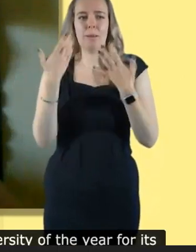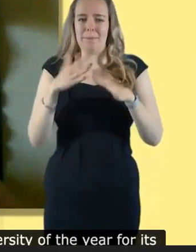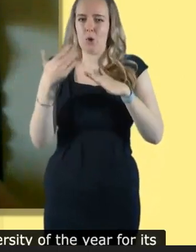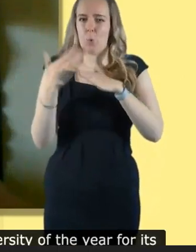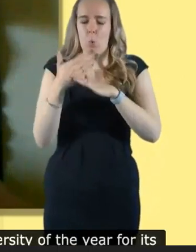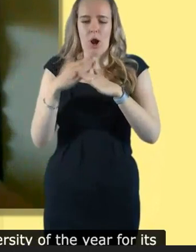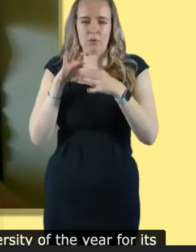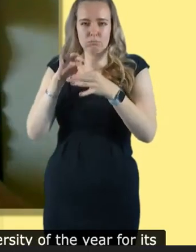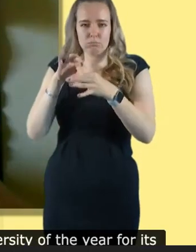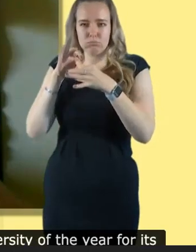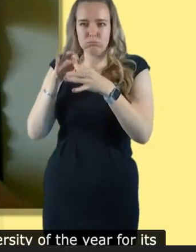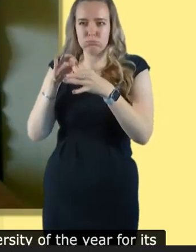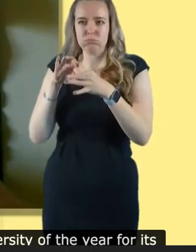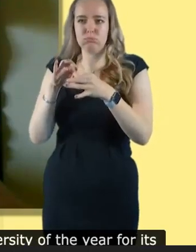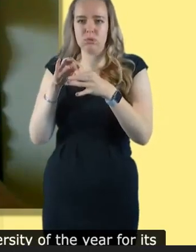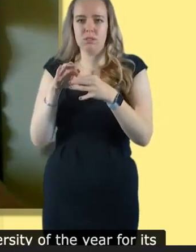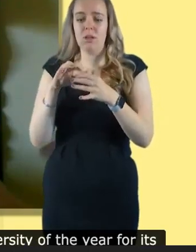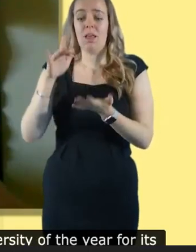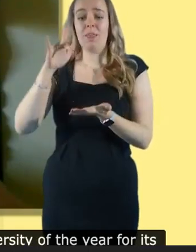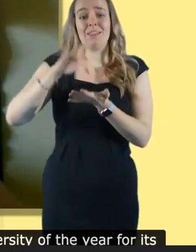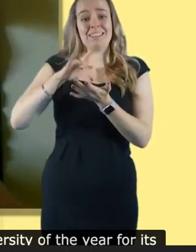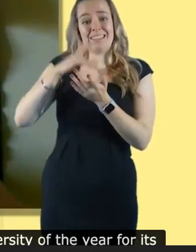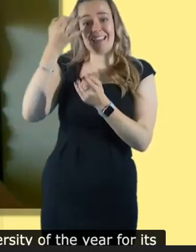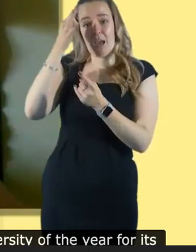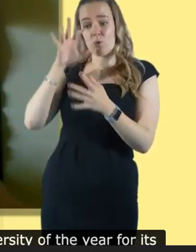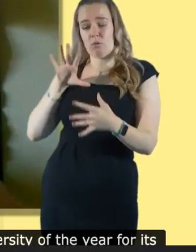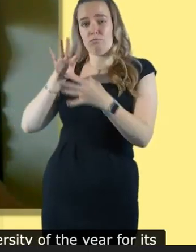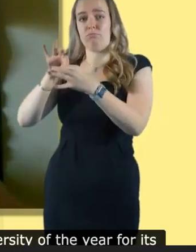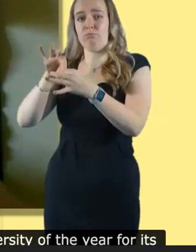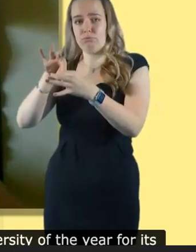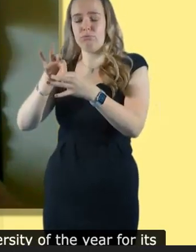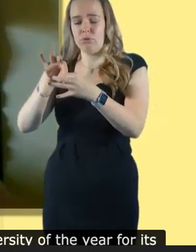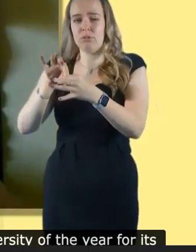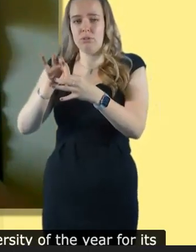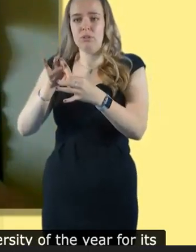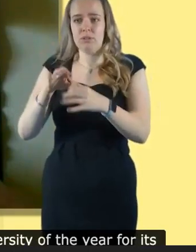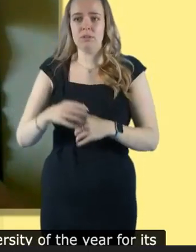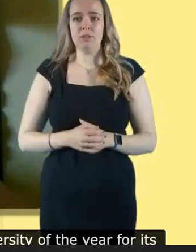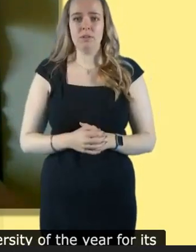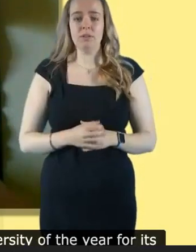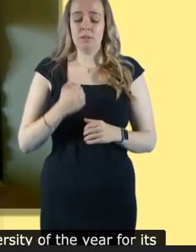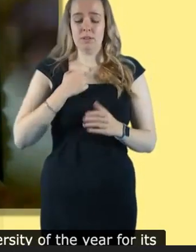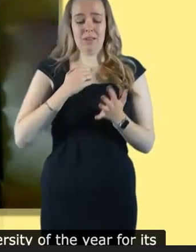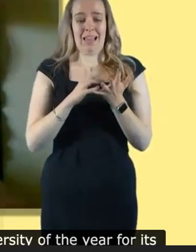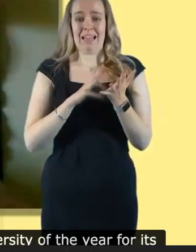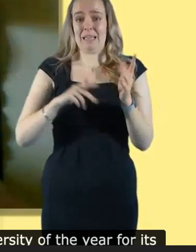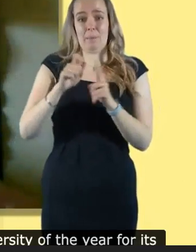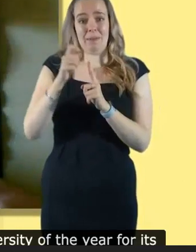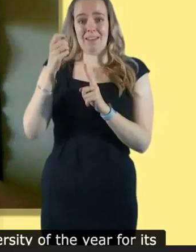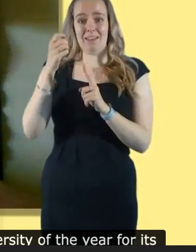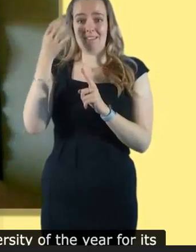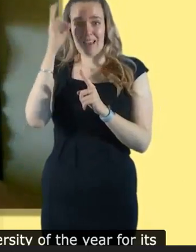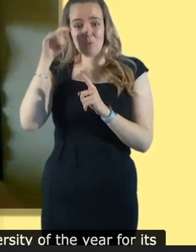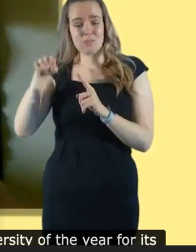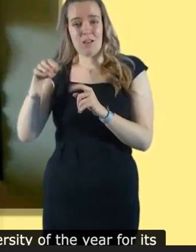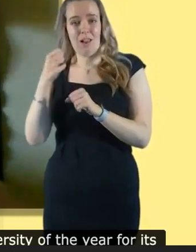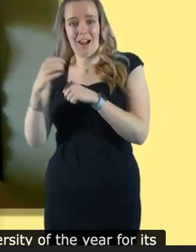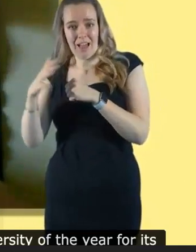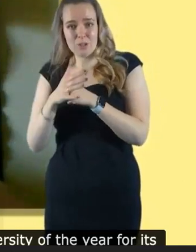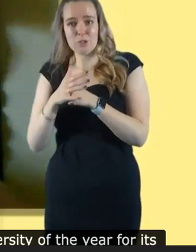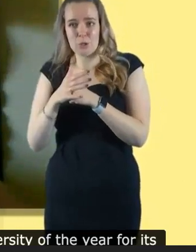We're following very closely as a city council in launching our own an SNP council in Glasgow, the first civil